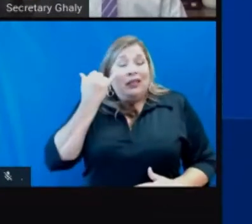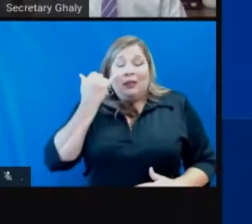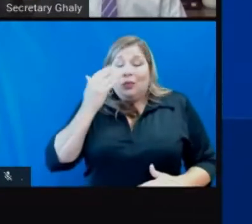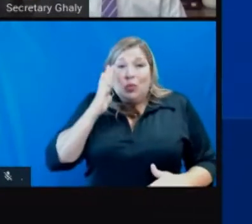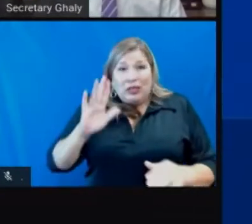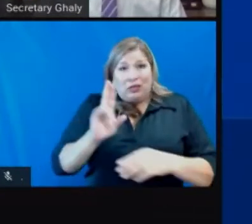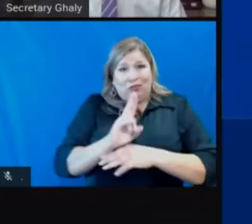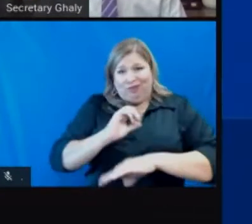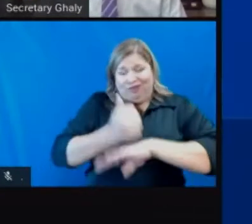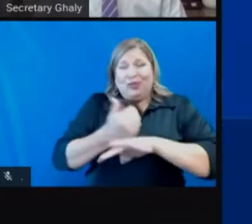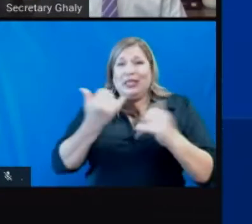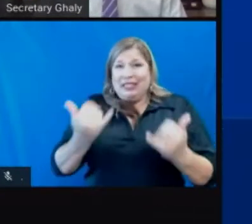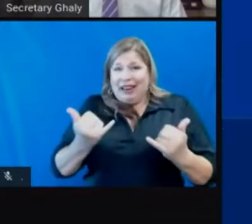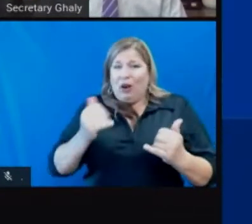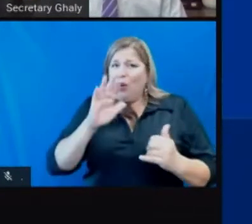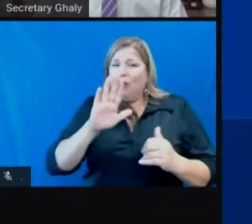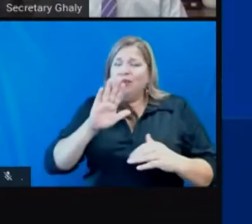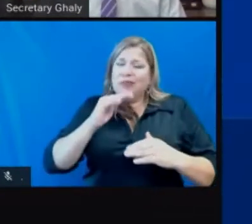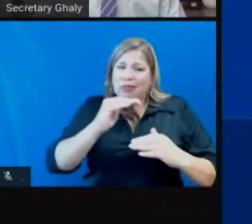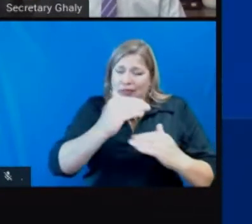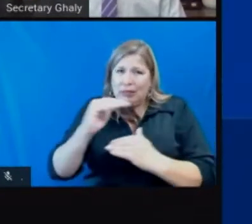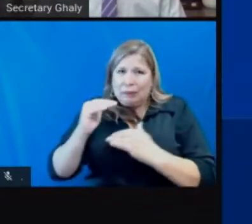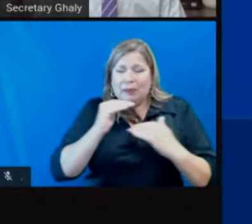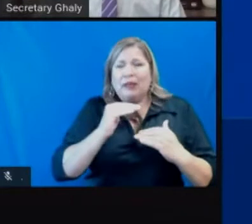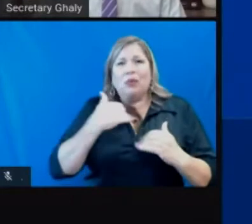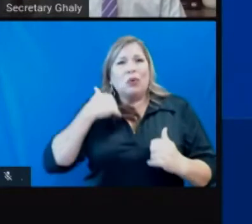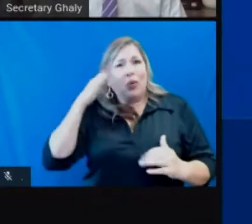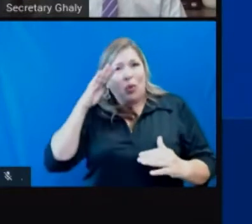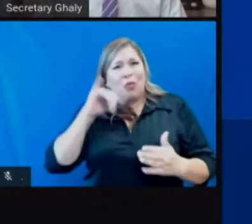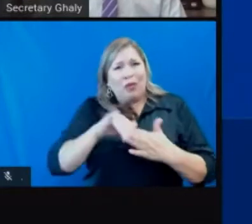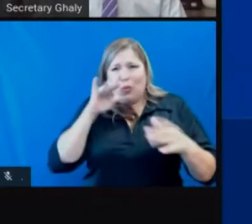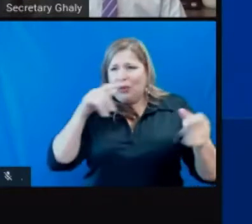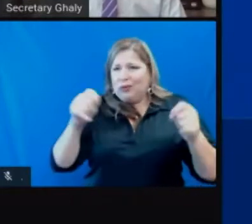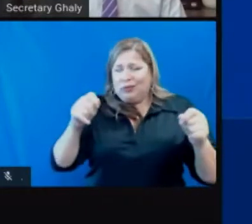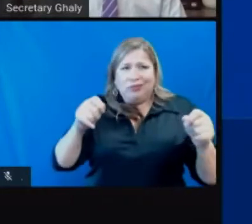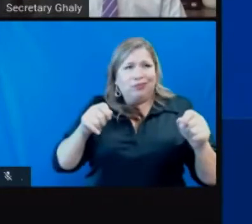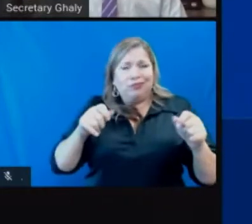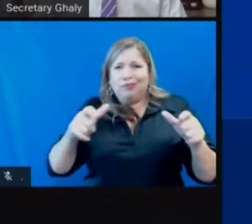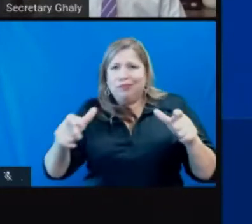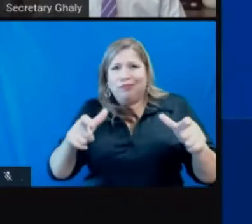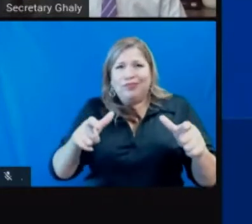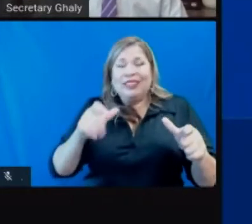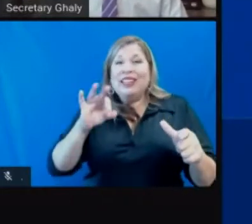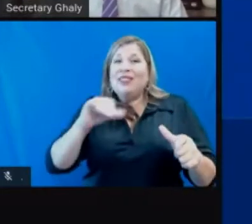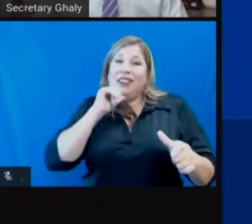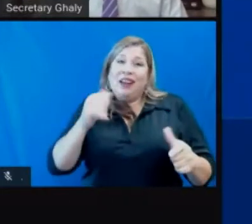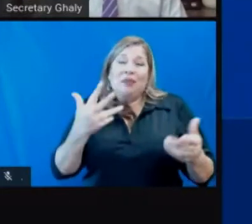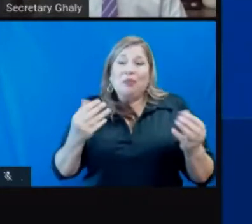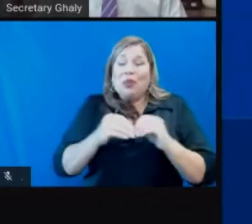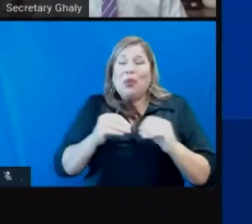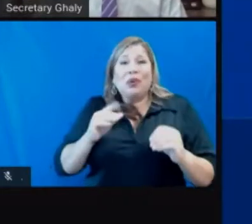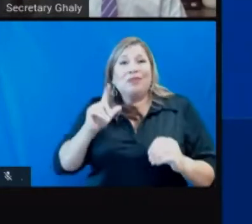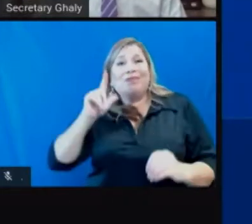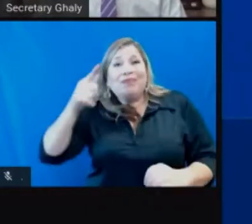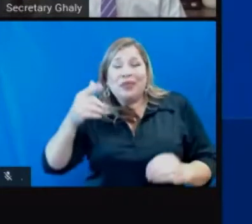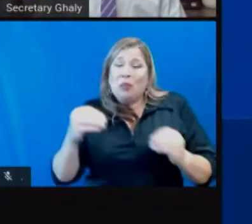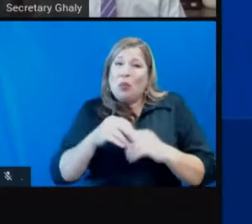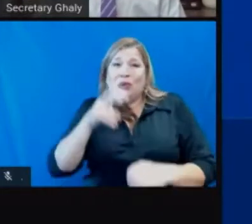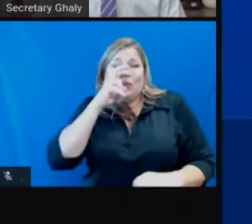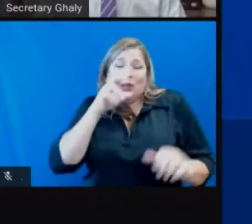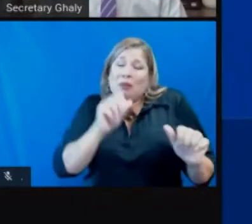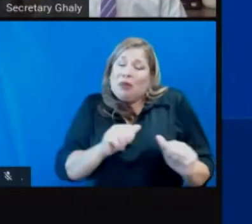restrictions. But we hope today's actions, our collective coming together, our resolve to keep